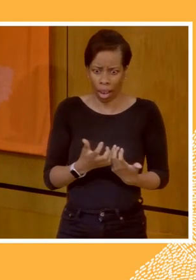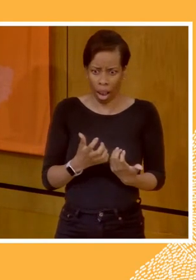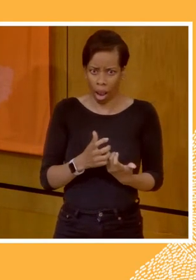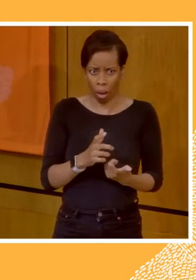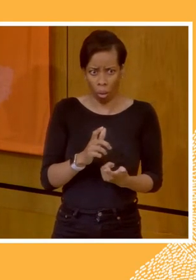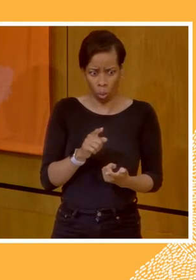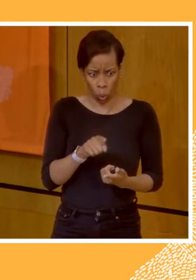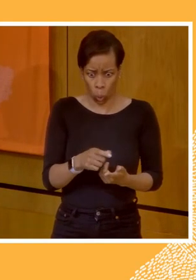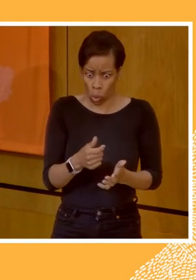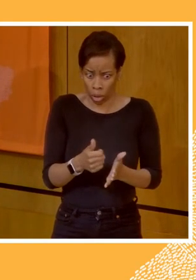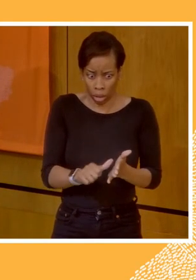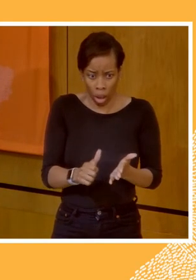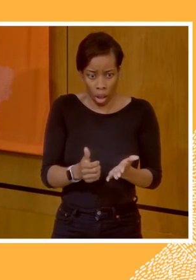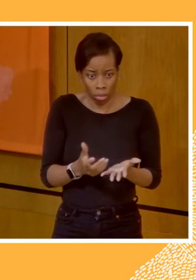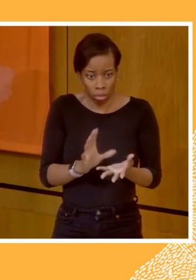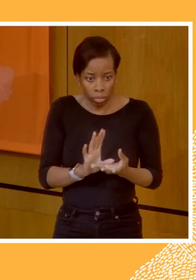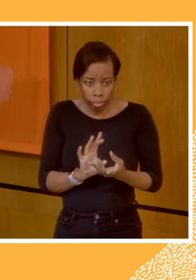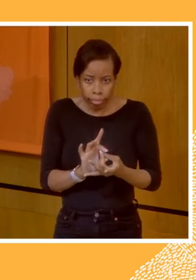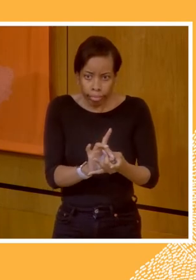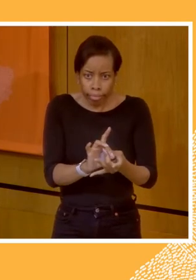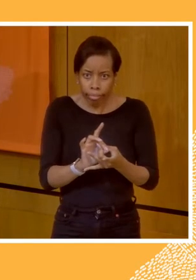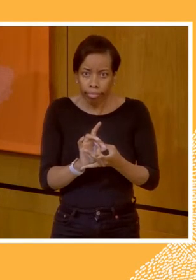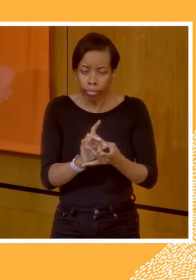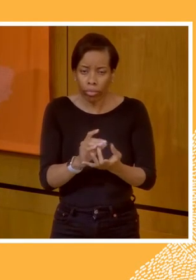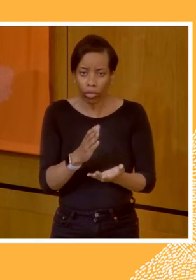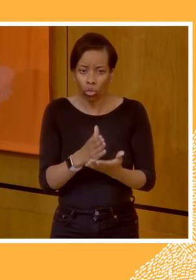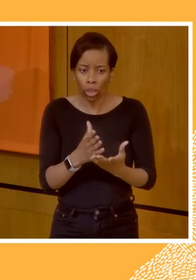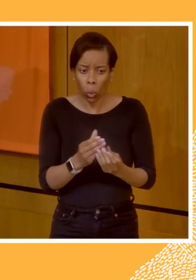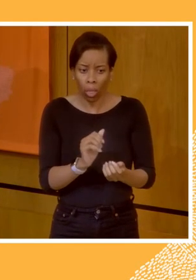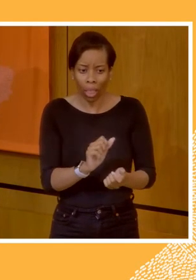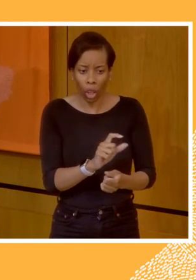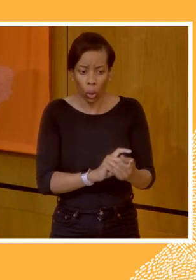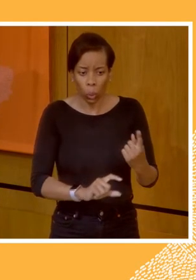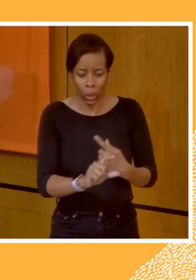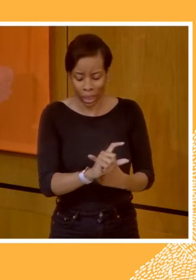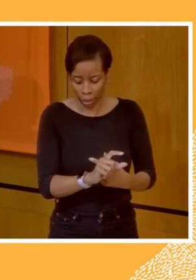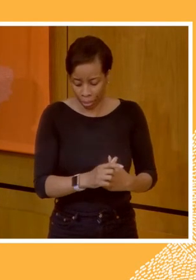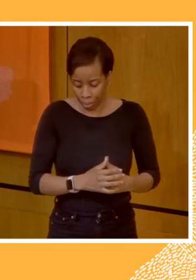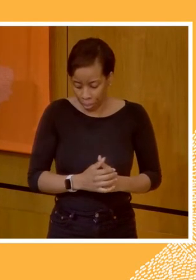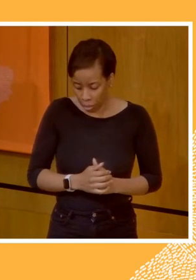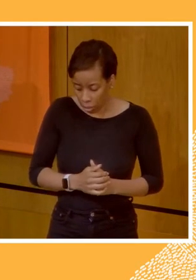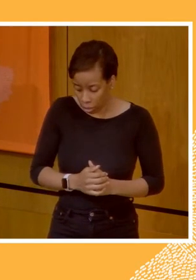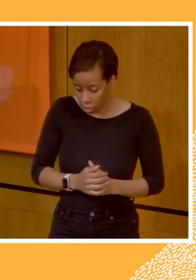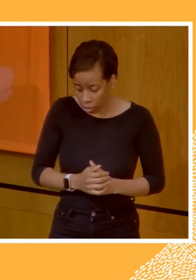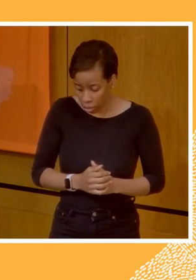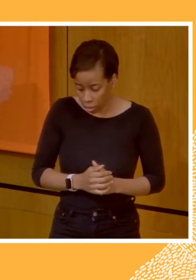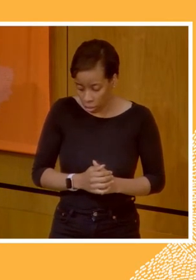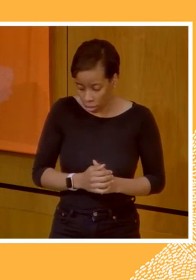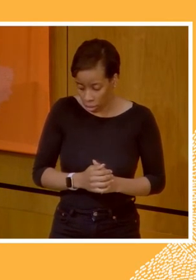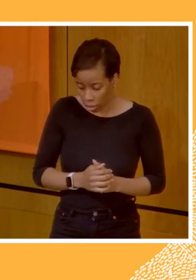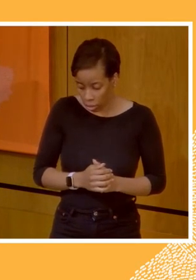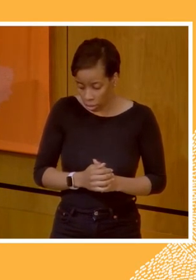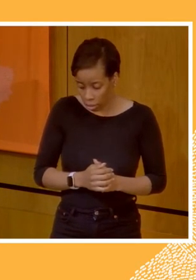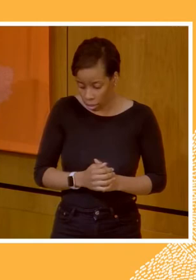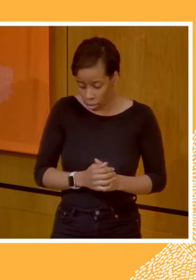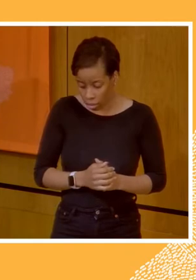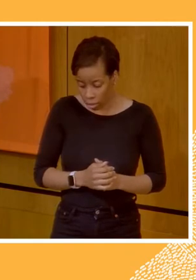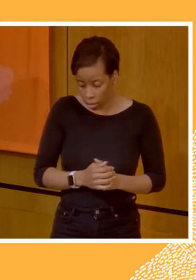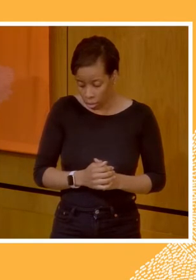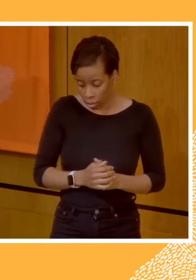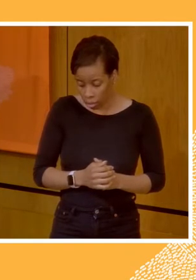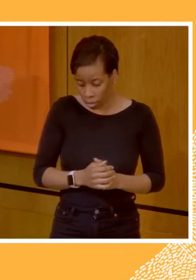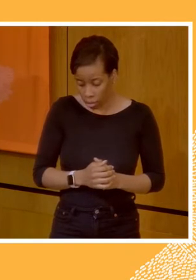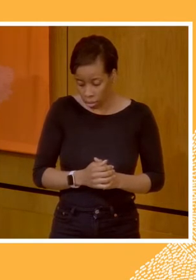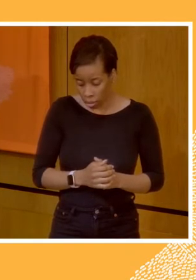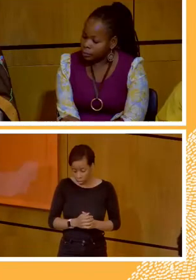with communities? I have a next slide here, and maybe Vic, I'll turn to you to talk about your process and approach to